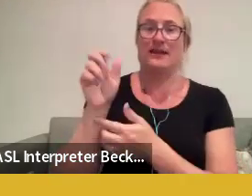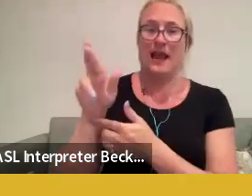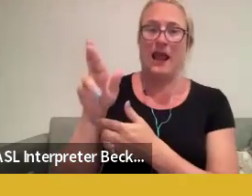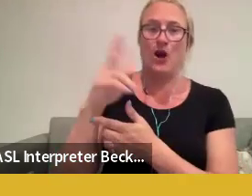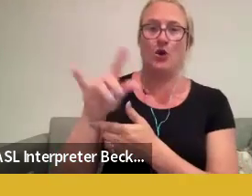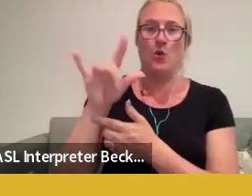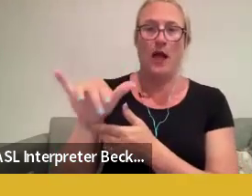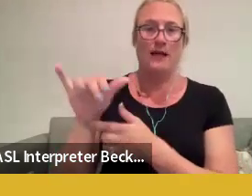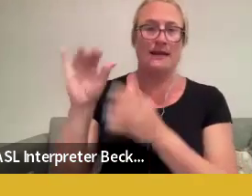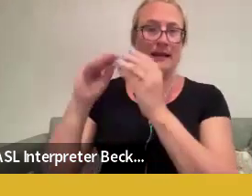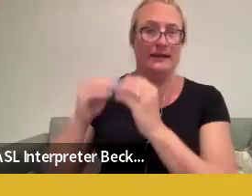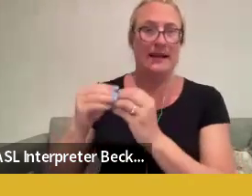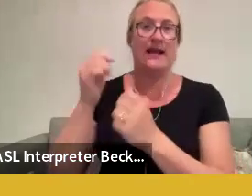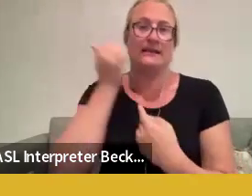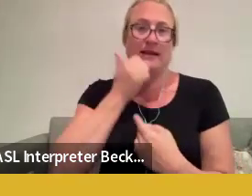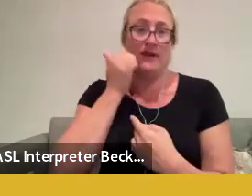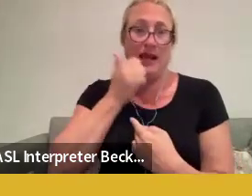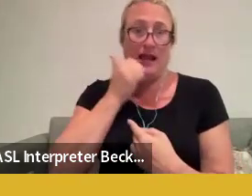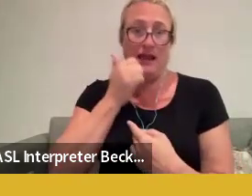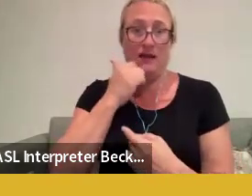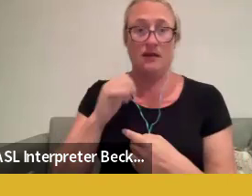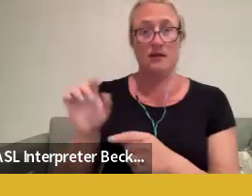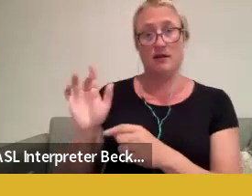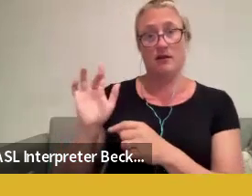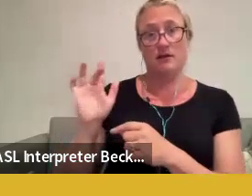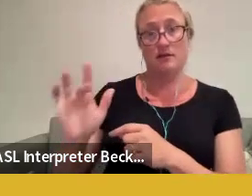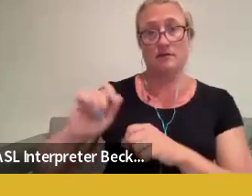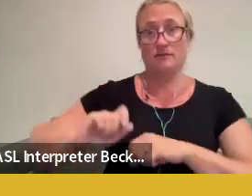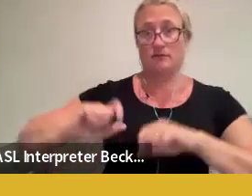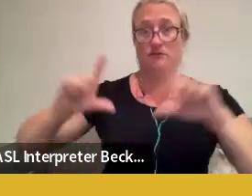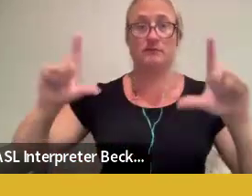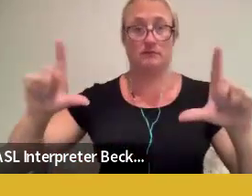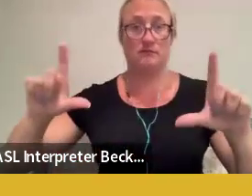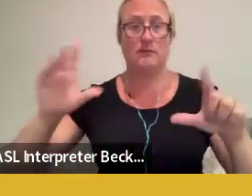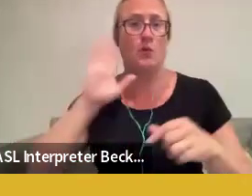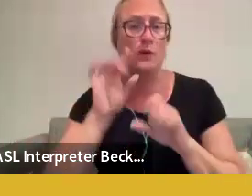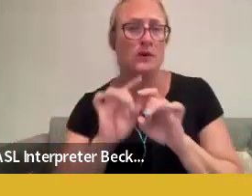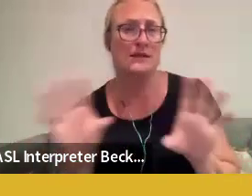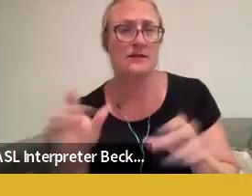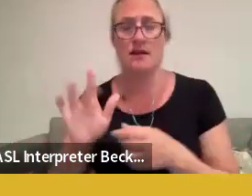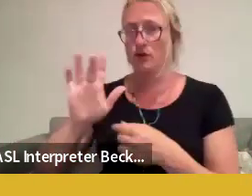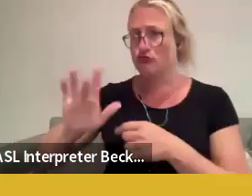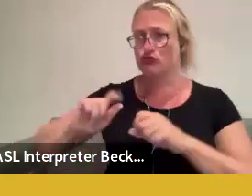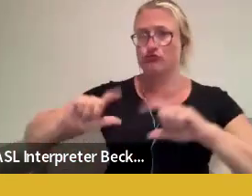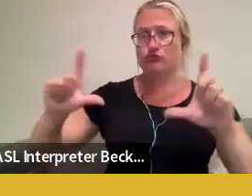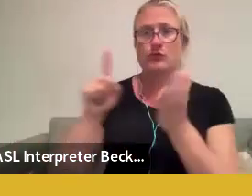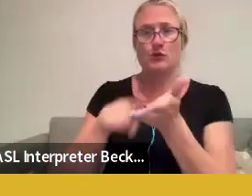index daily. You can use this link that will be sent out to check the air quality just to make sure it's safe for you to be